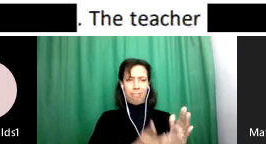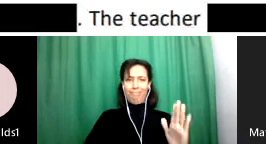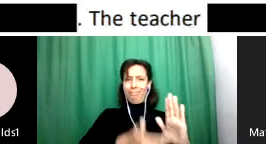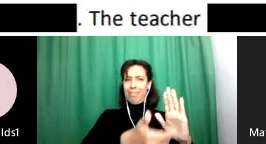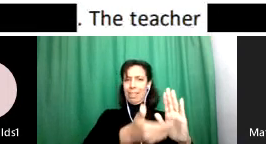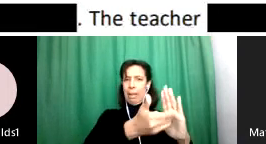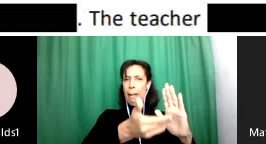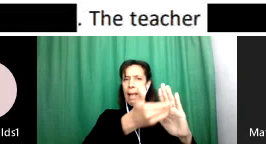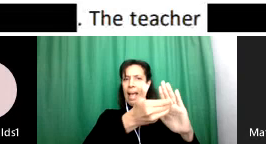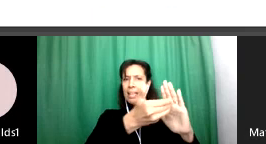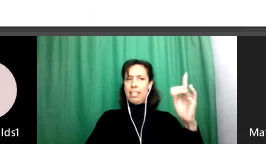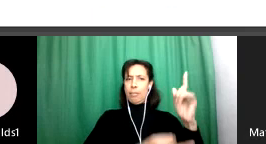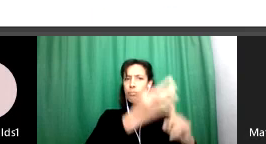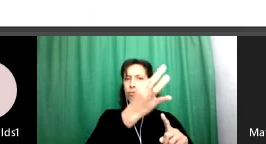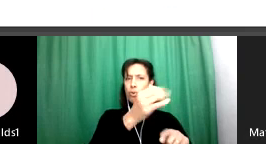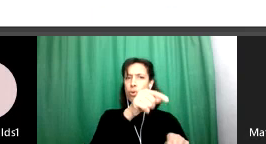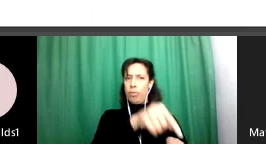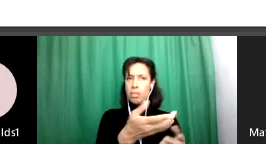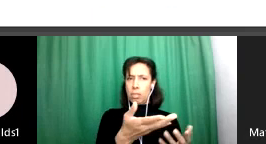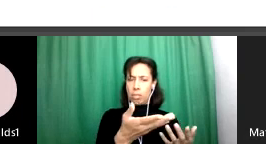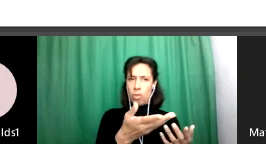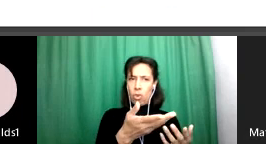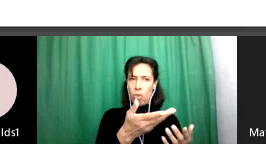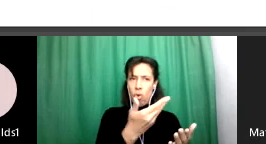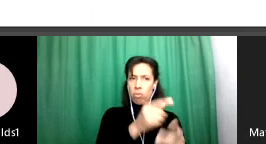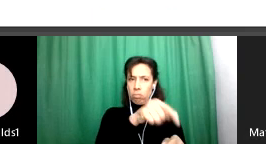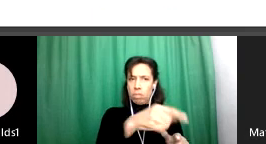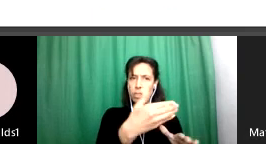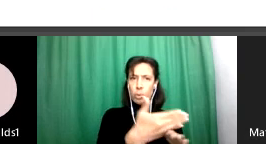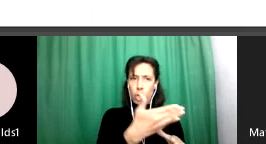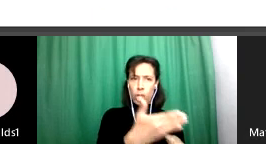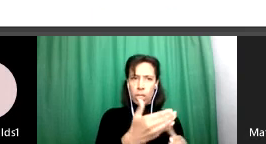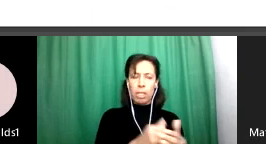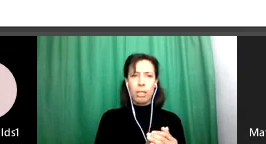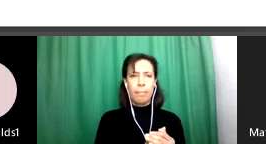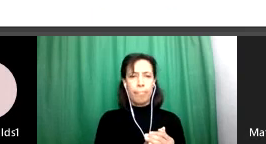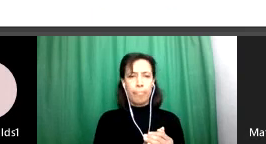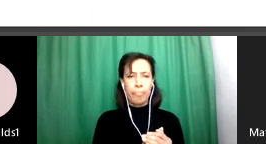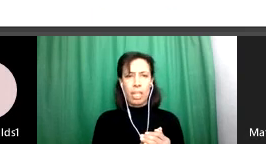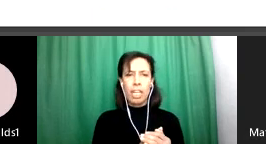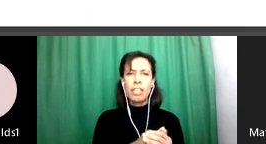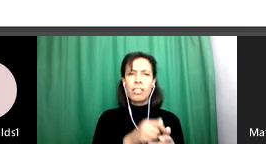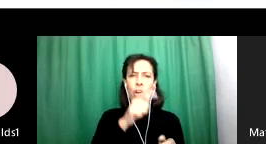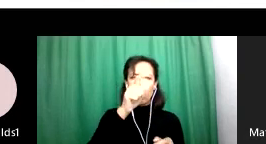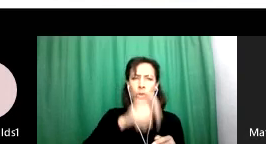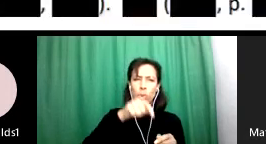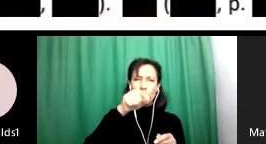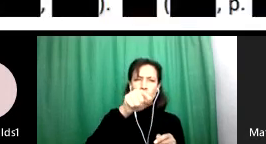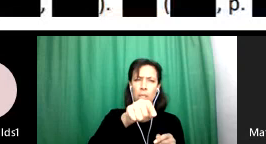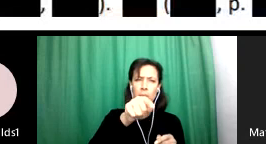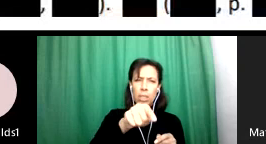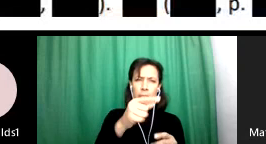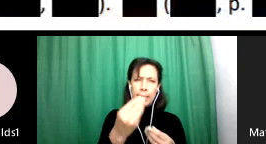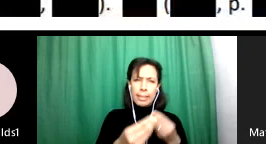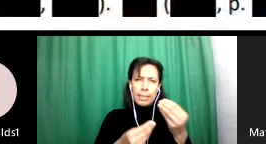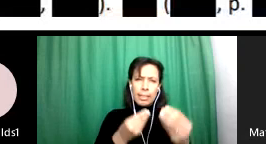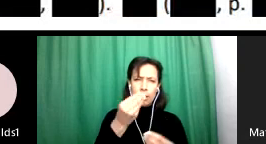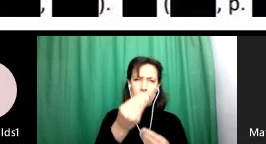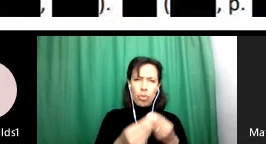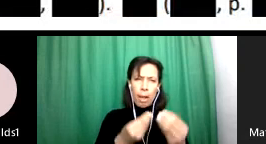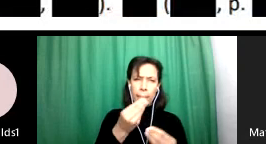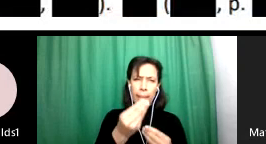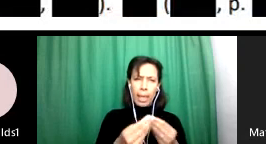And then you've got some further analysis there in figure 2 the teacher provides. So the student here is describing what the teacher